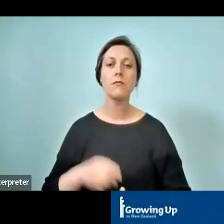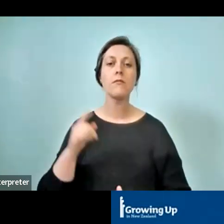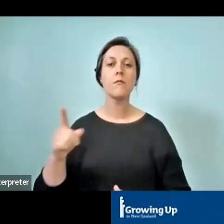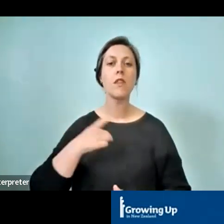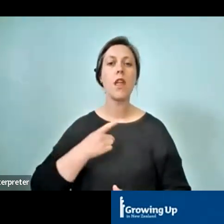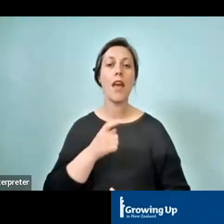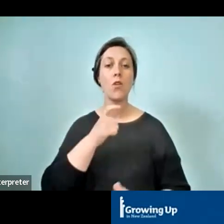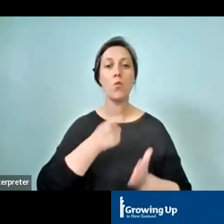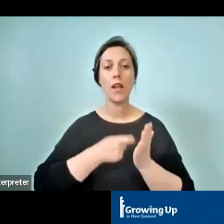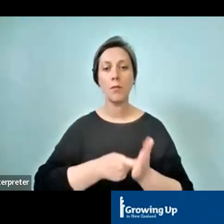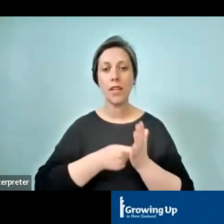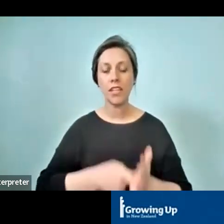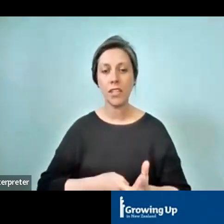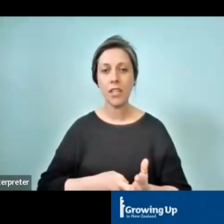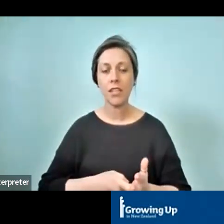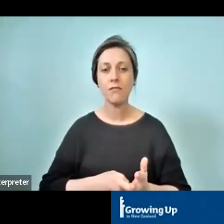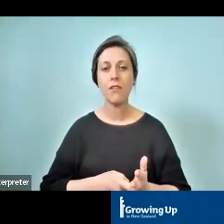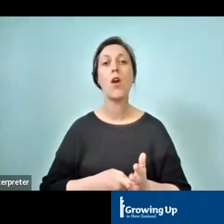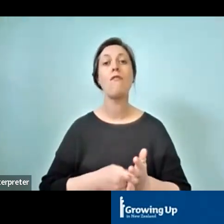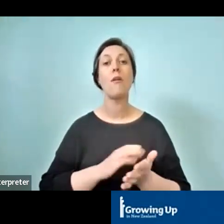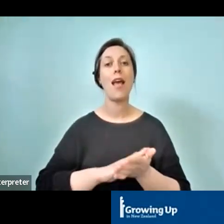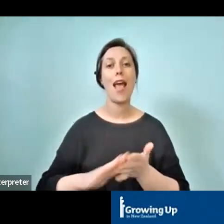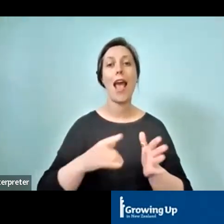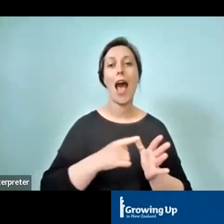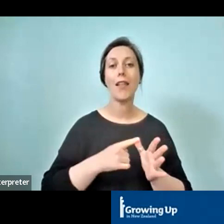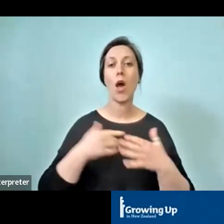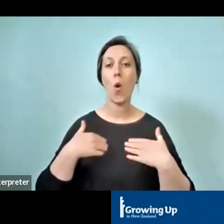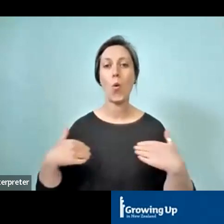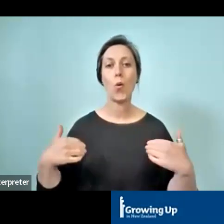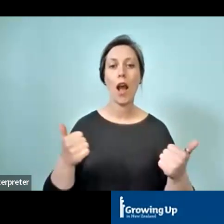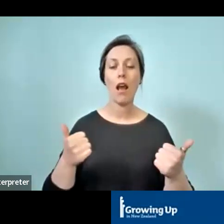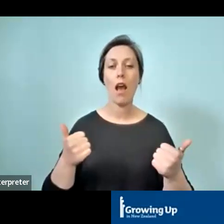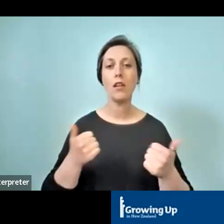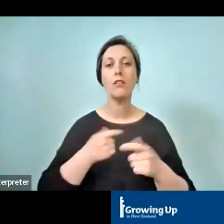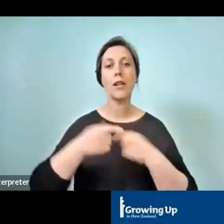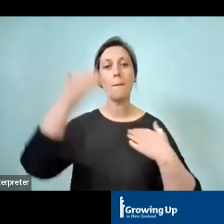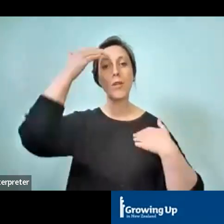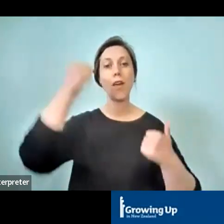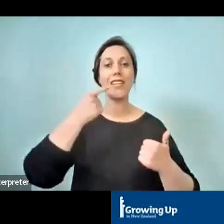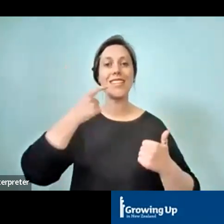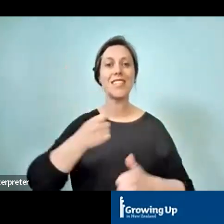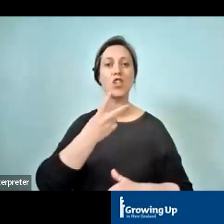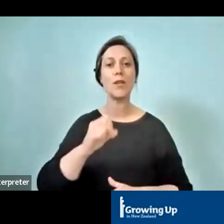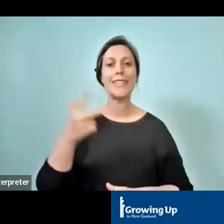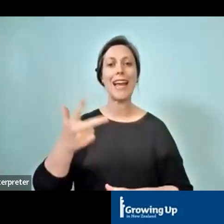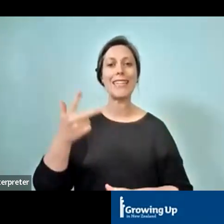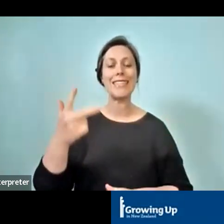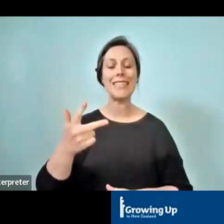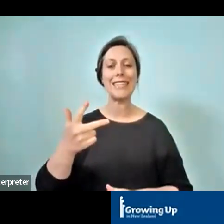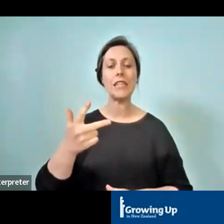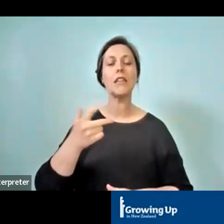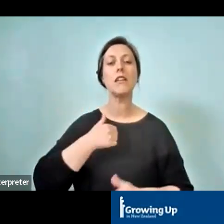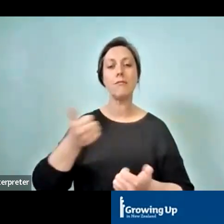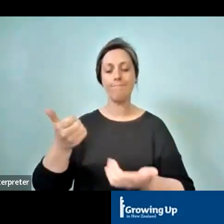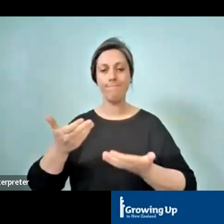He Ara Oranga, the report of the government inquiry into mental health and addictions from 2018. So what we're doing, what our